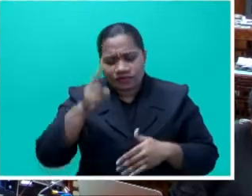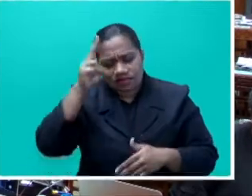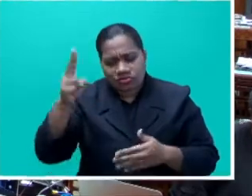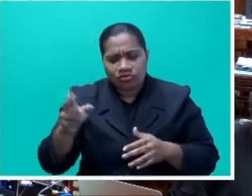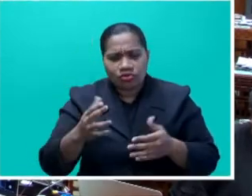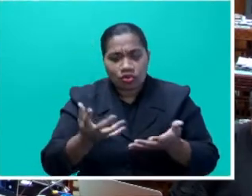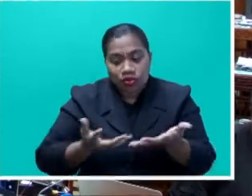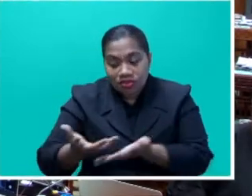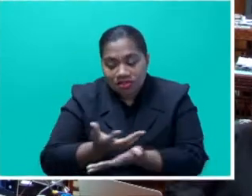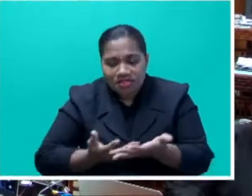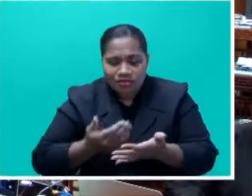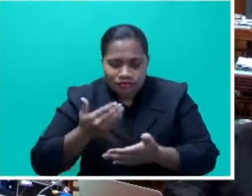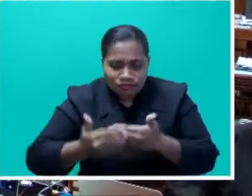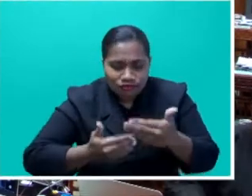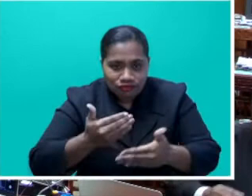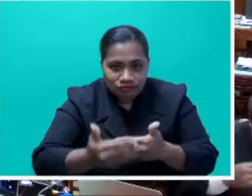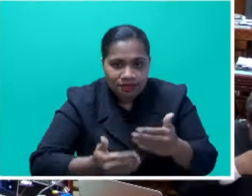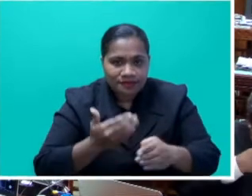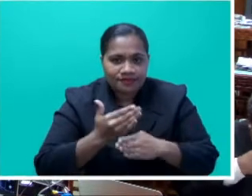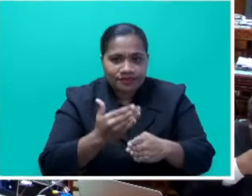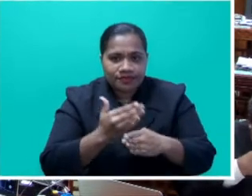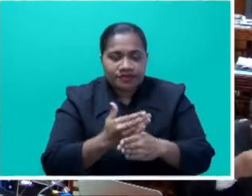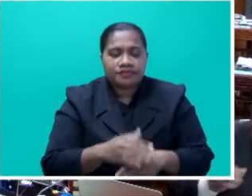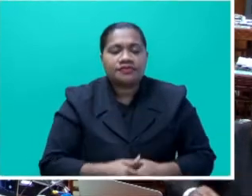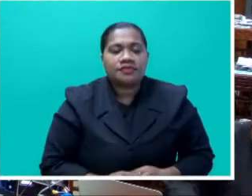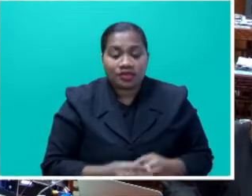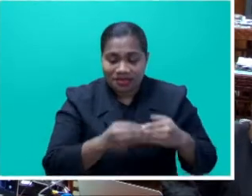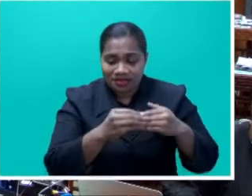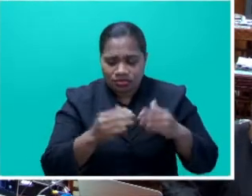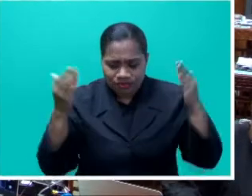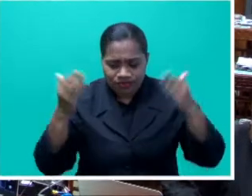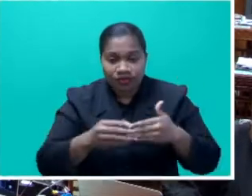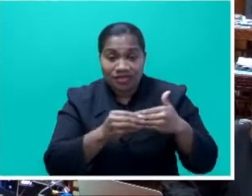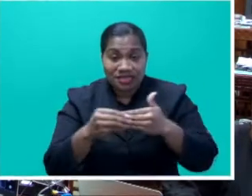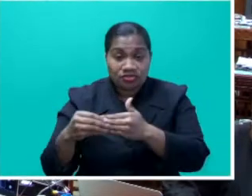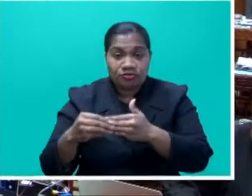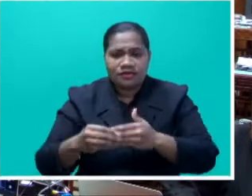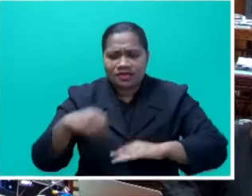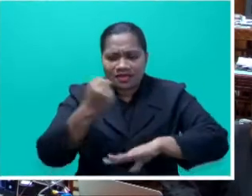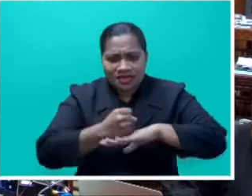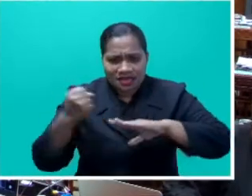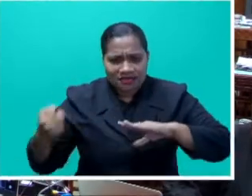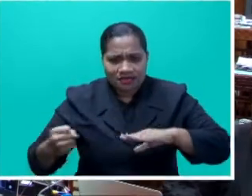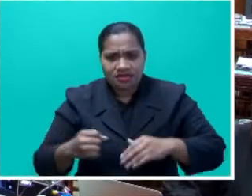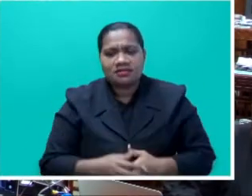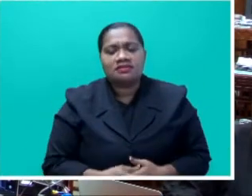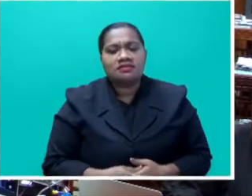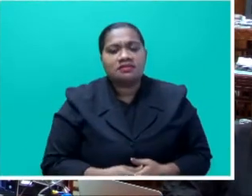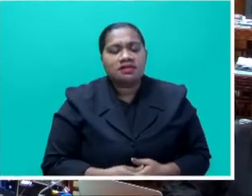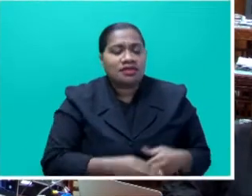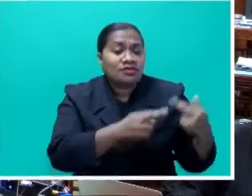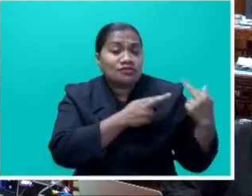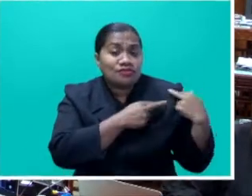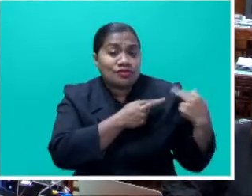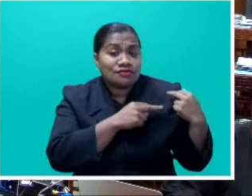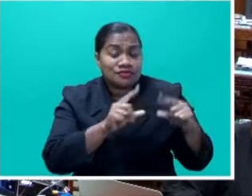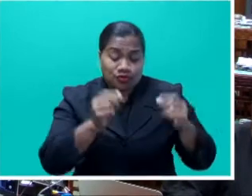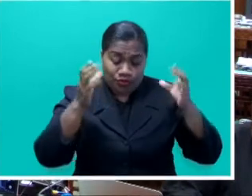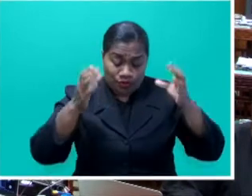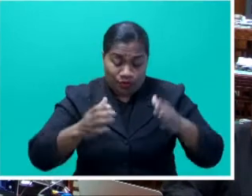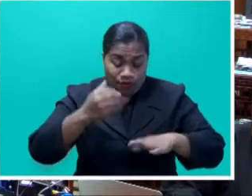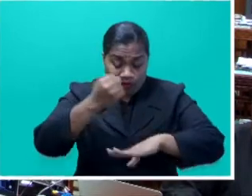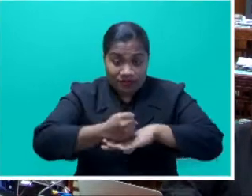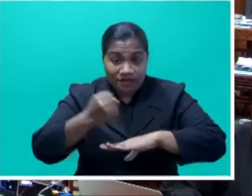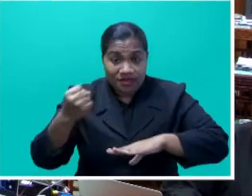to emphasize the leadership of the Fijian government and key sectors and the role they play with a whole of government and inclusive approach in